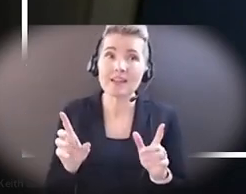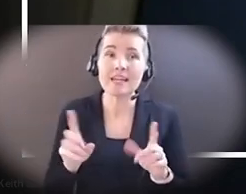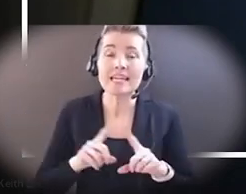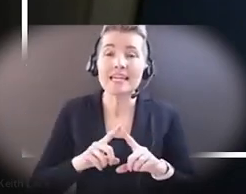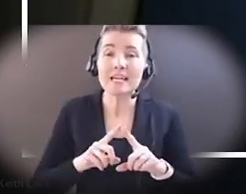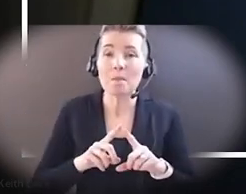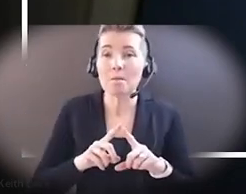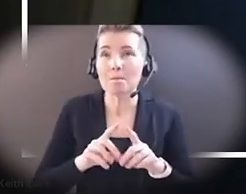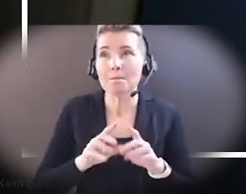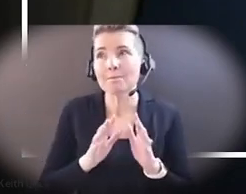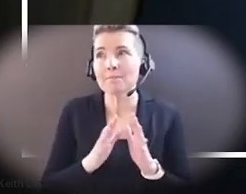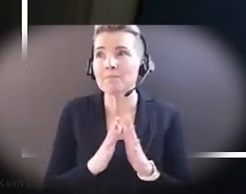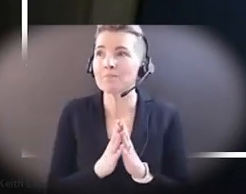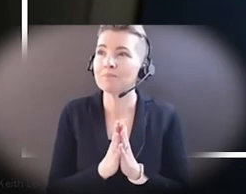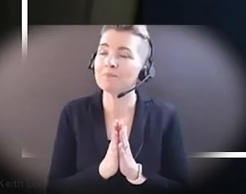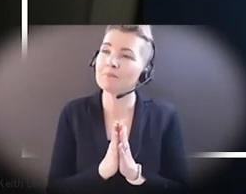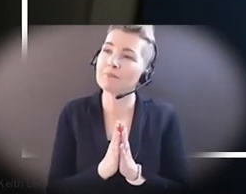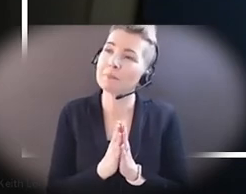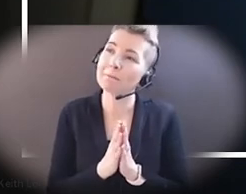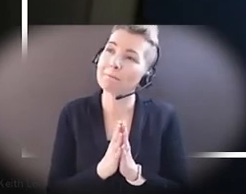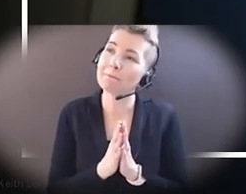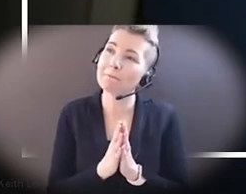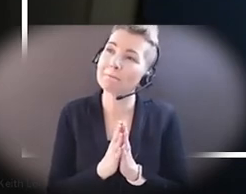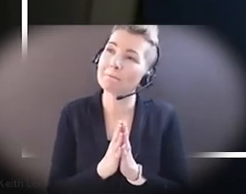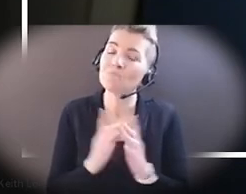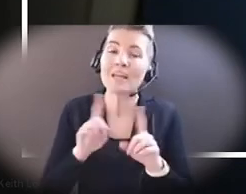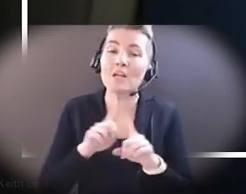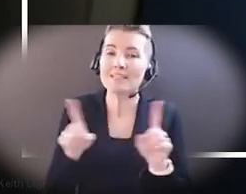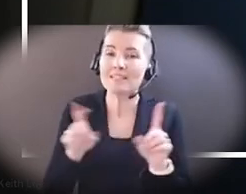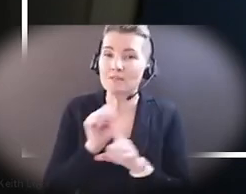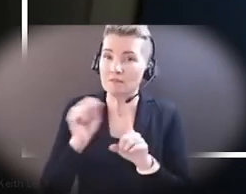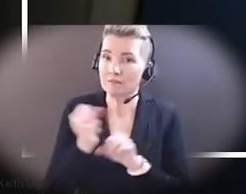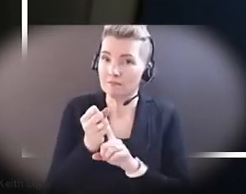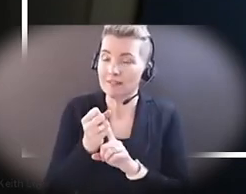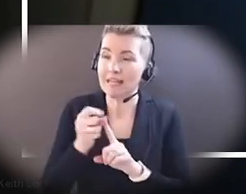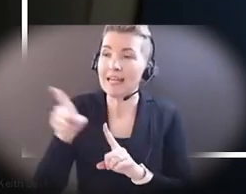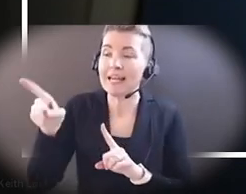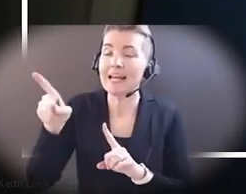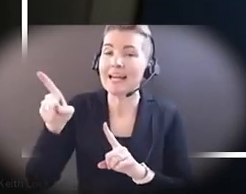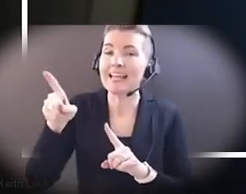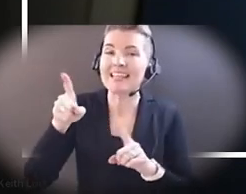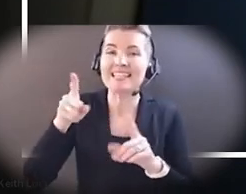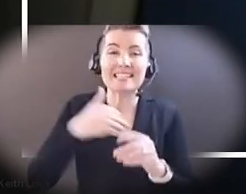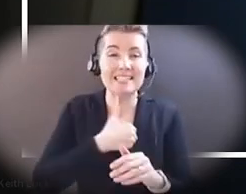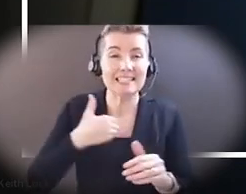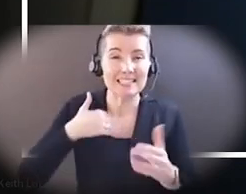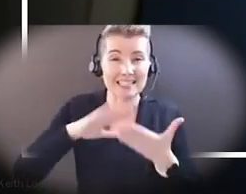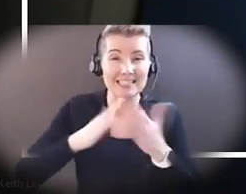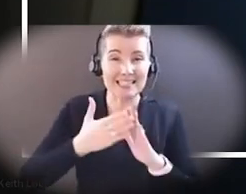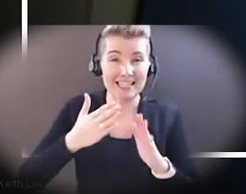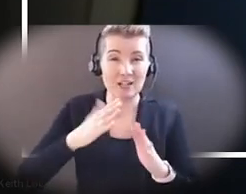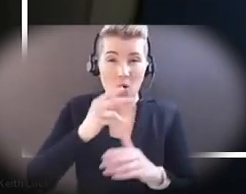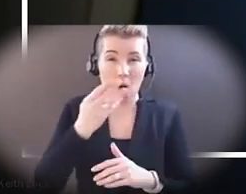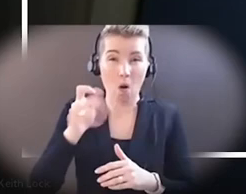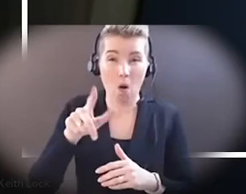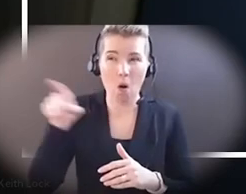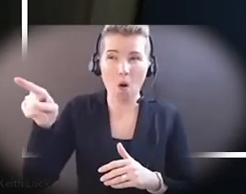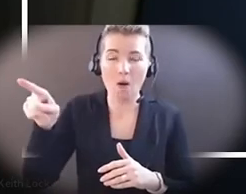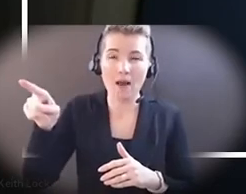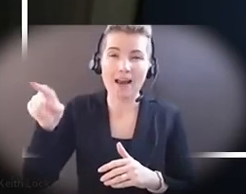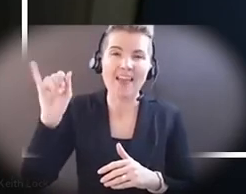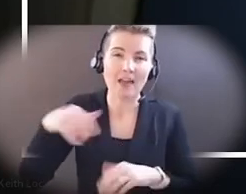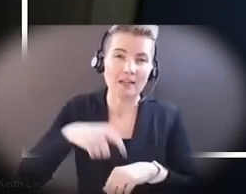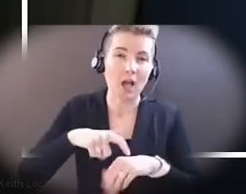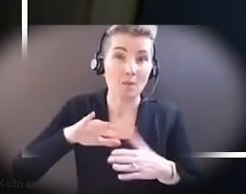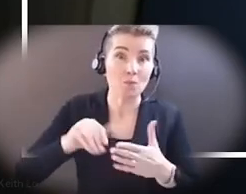is the Toronto City Hall, the new, what they call the new City Hall, was built in the 60s,